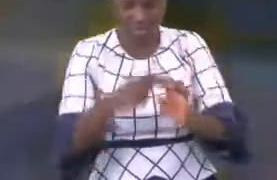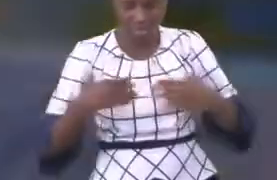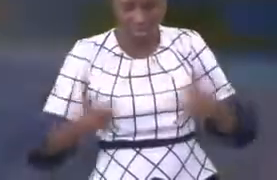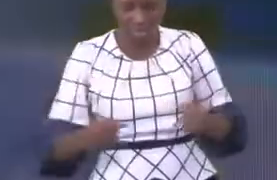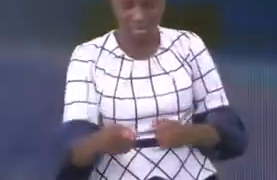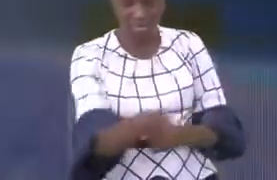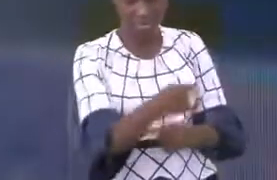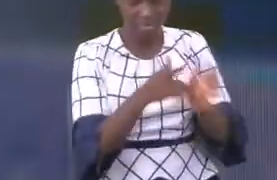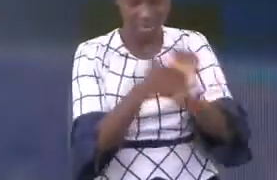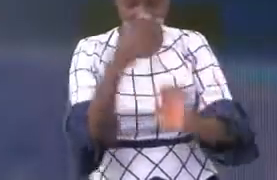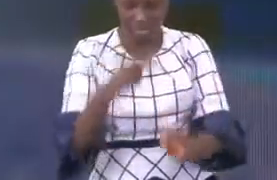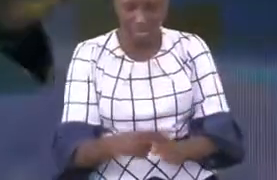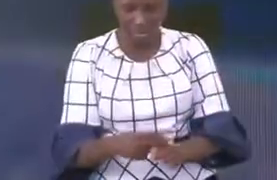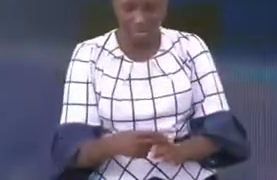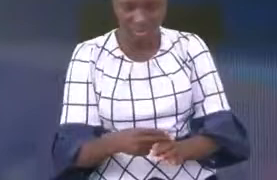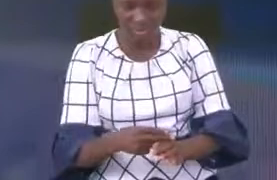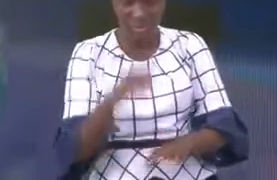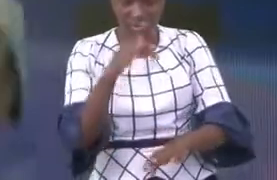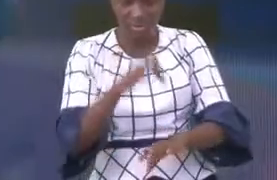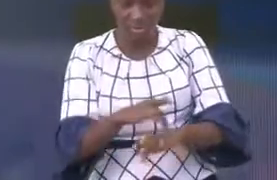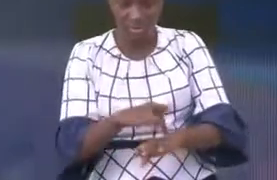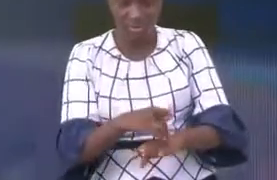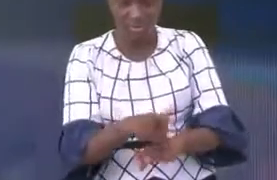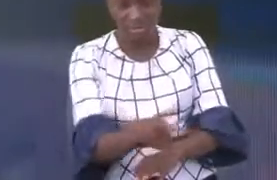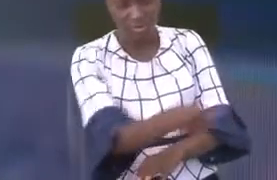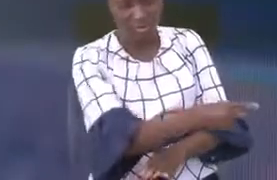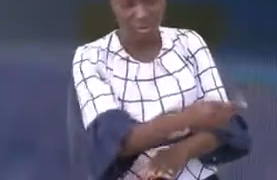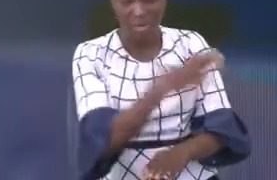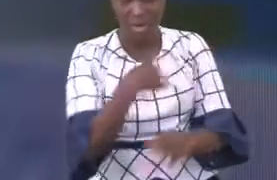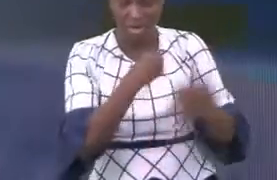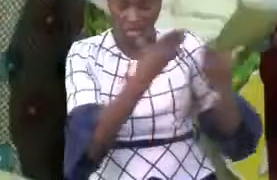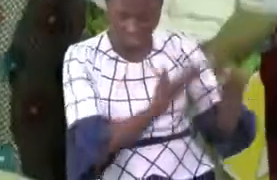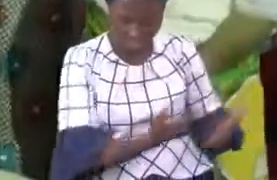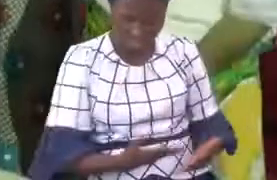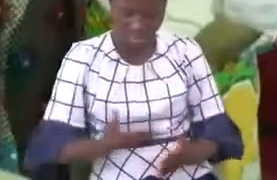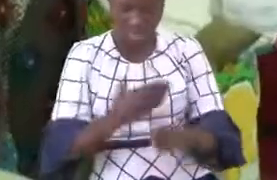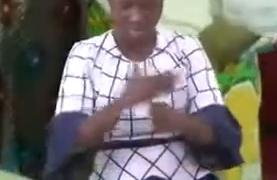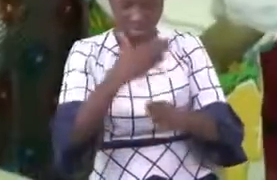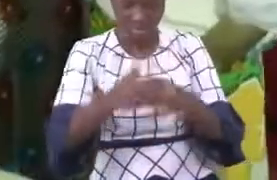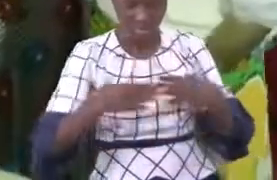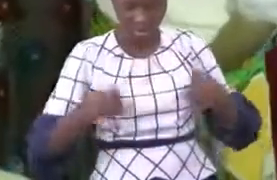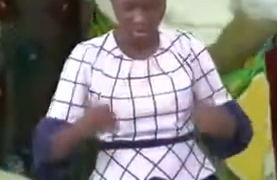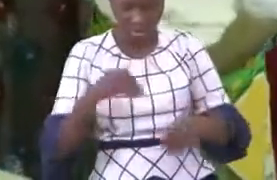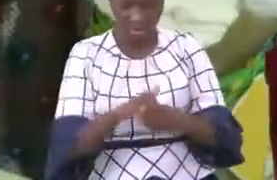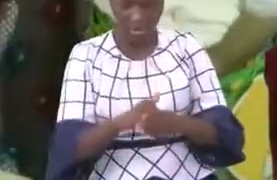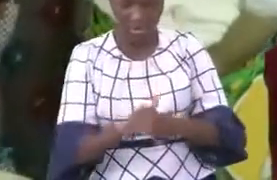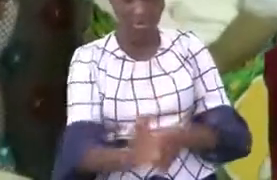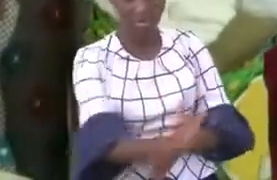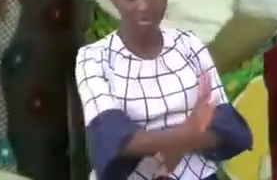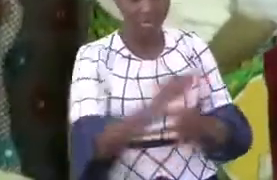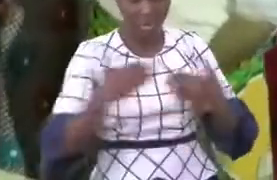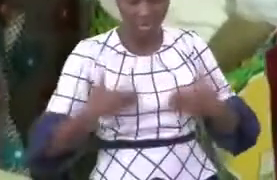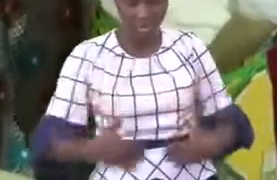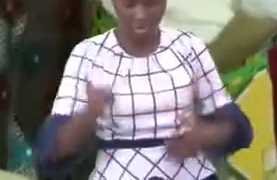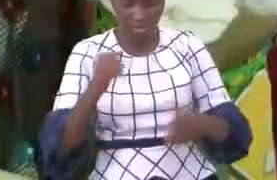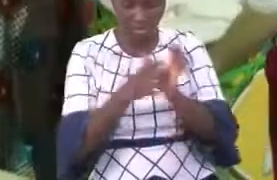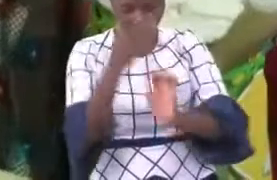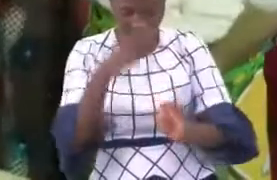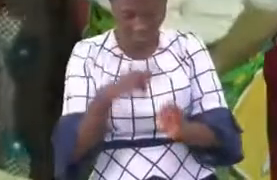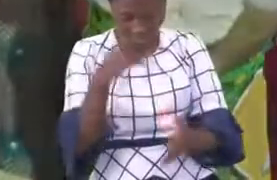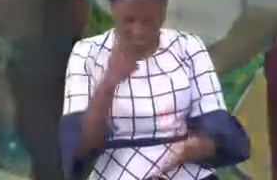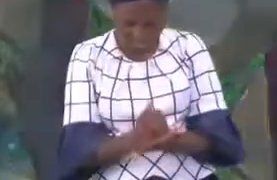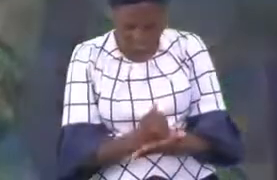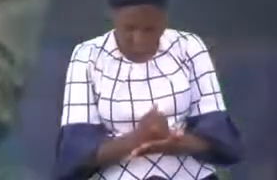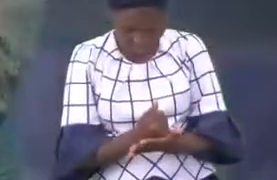bring total healing in their bodies in Jesus' name. I pray for those who